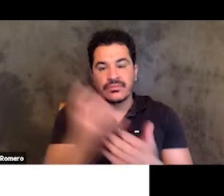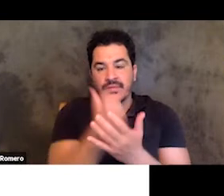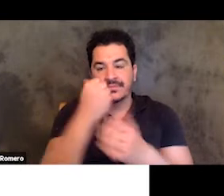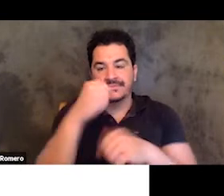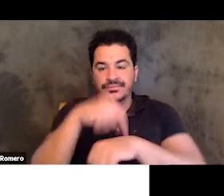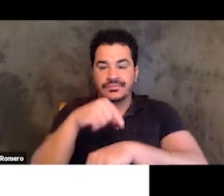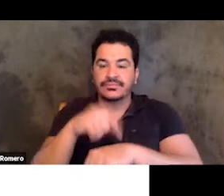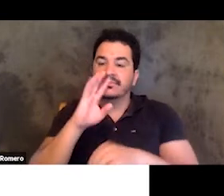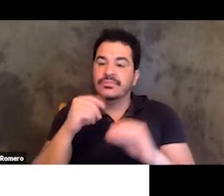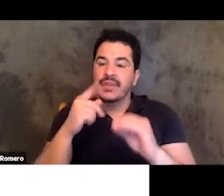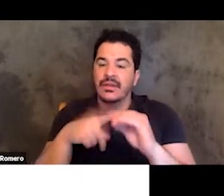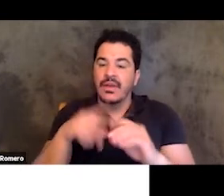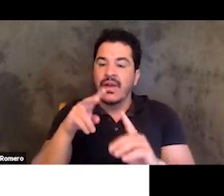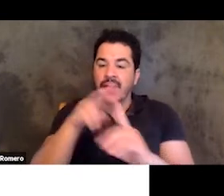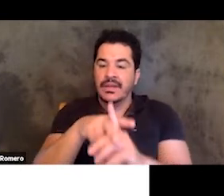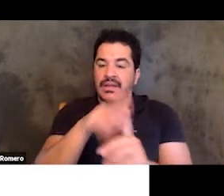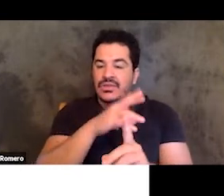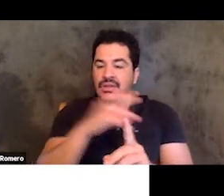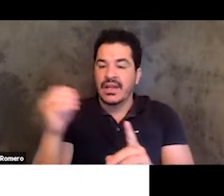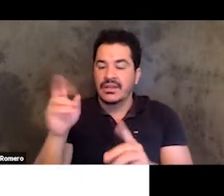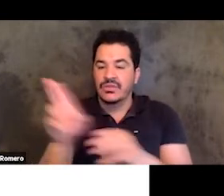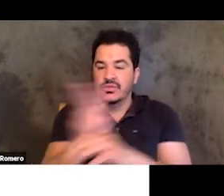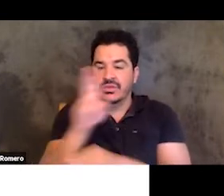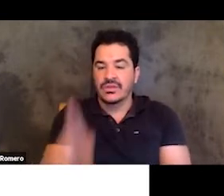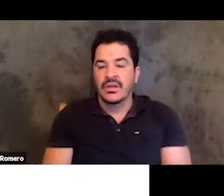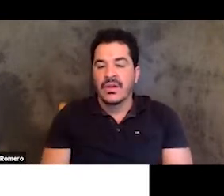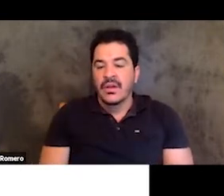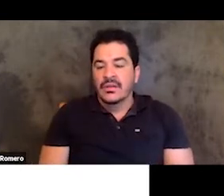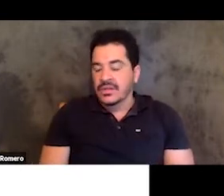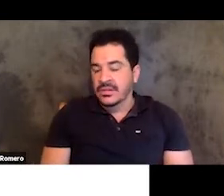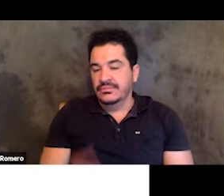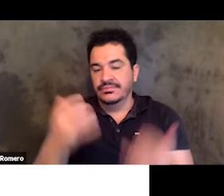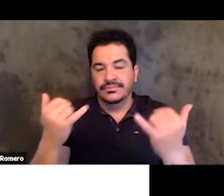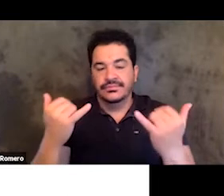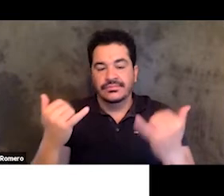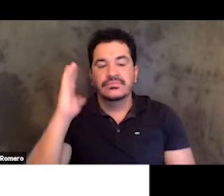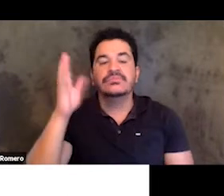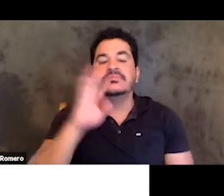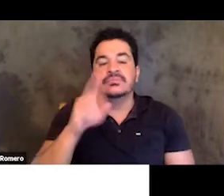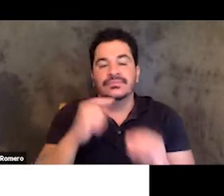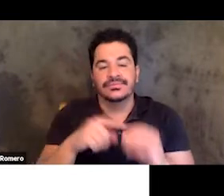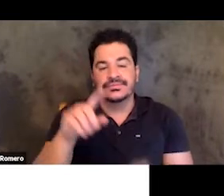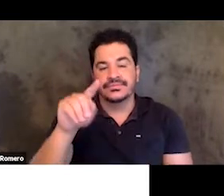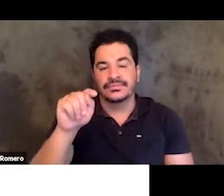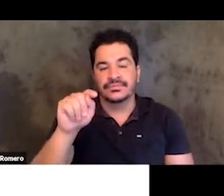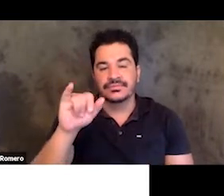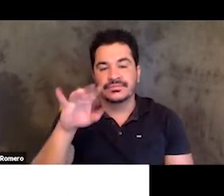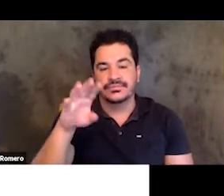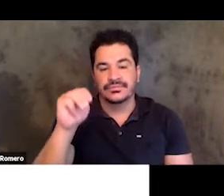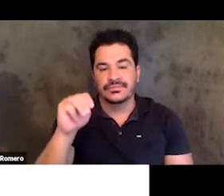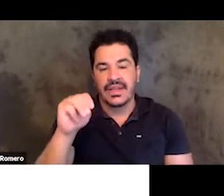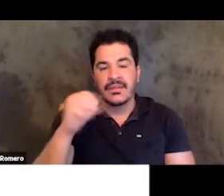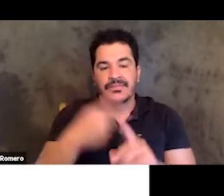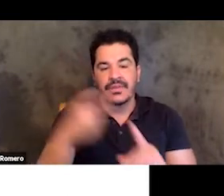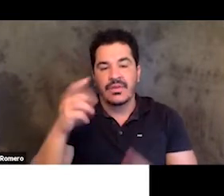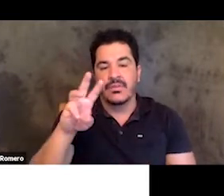discussing the application and use. And I would like to hand it over to Tim from Waves for Change to do this. Over